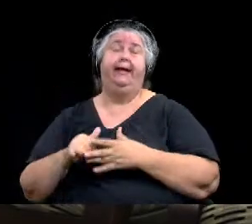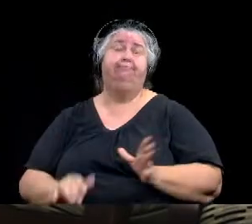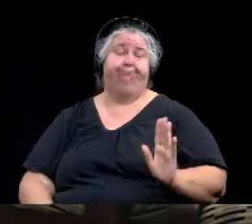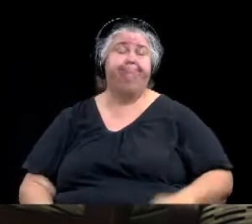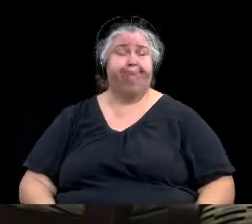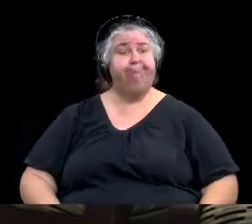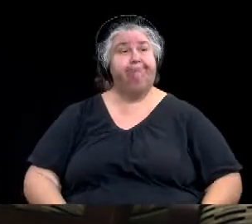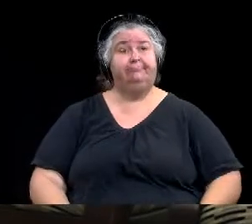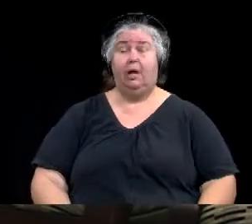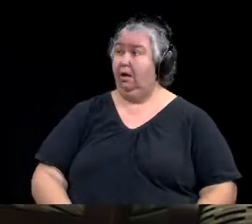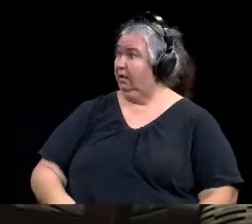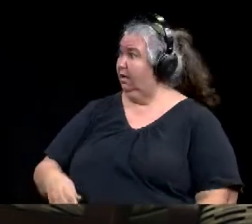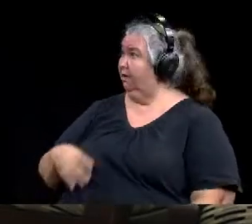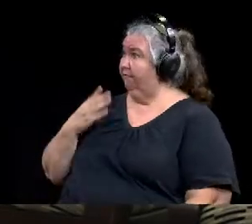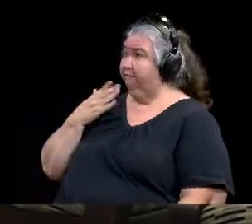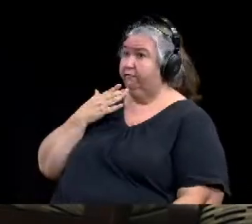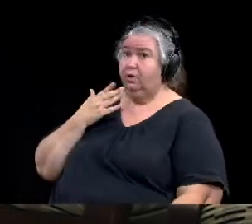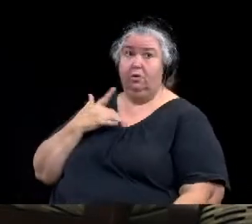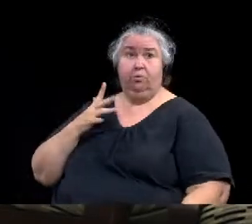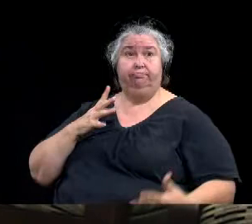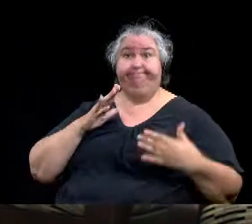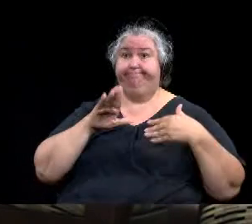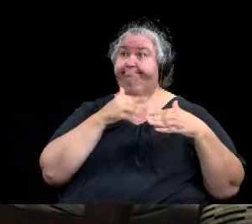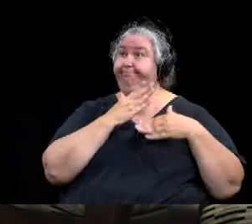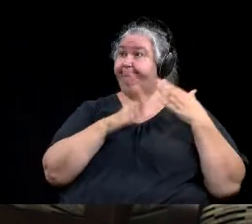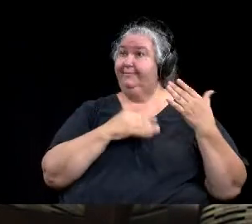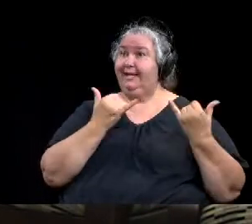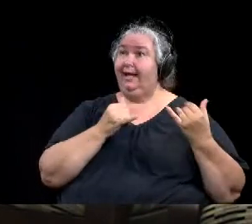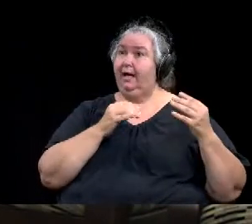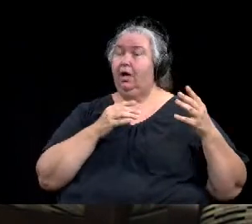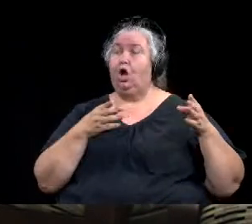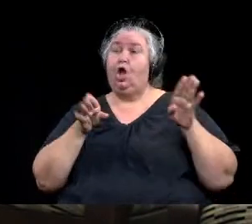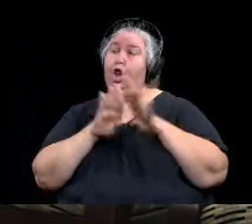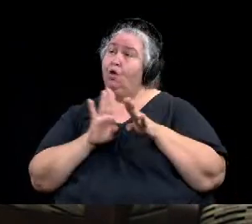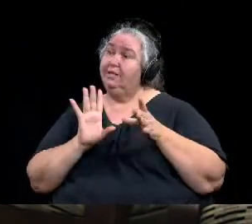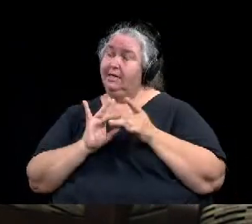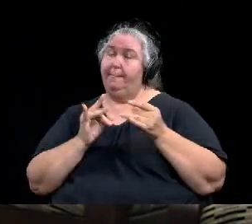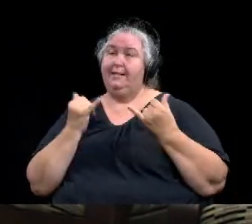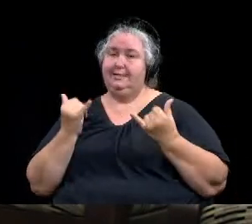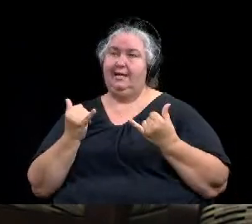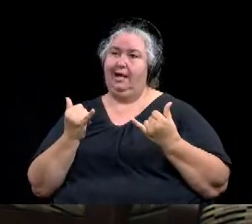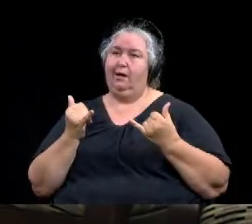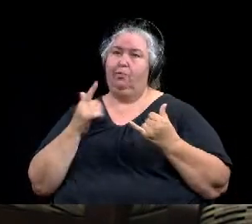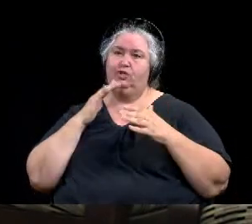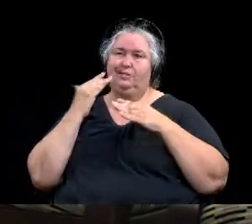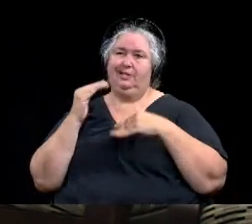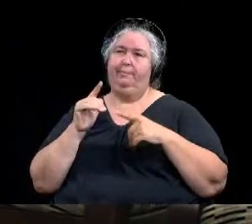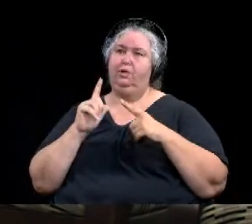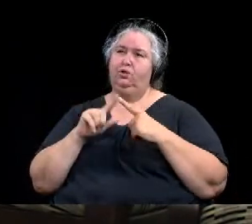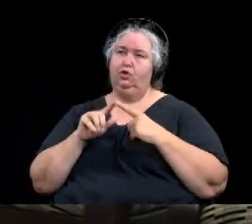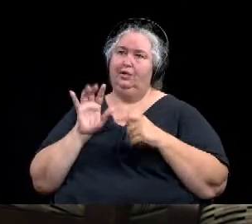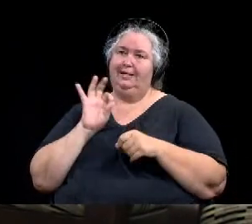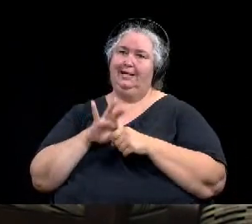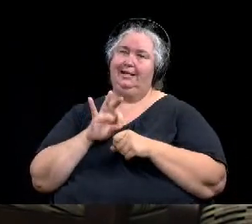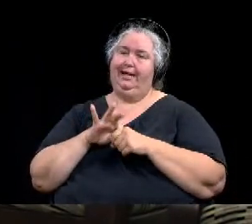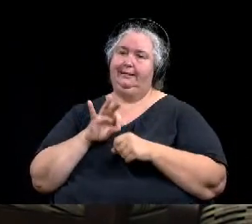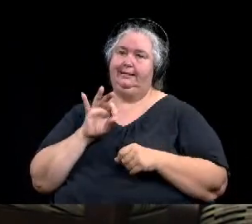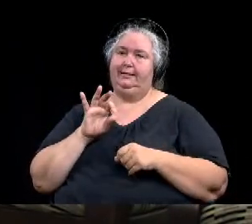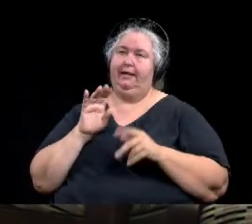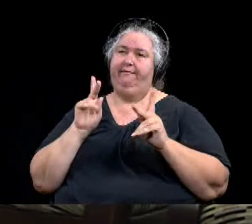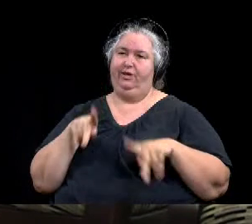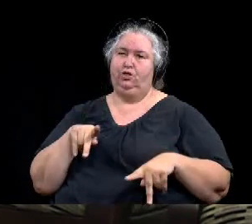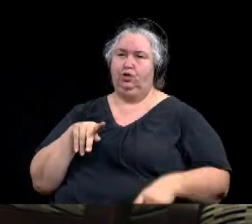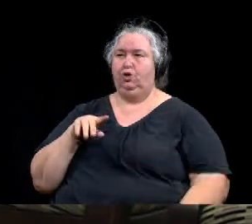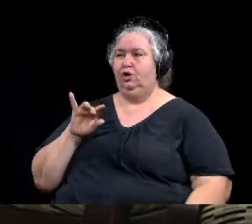Okay, very good. Well, we'll wrap that part up. We're going to now move to our closing comments. Today, we're going to just limit it to our elected officials. We're going to let